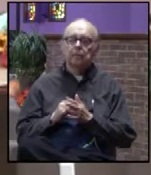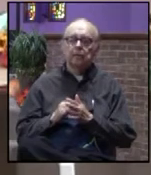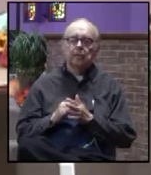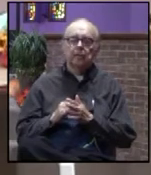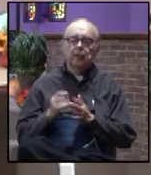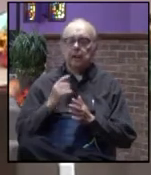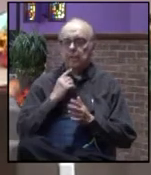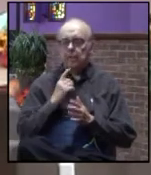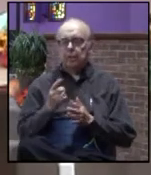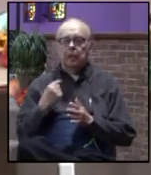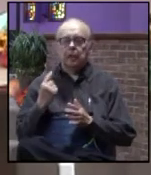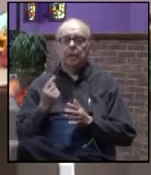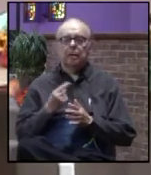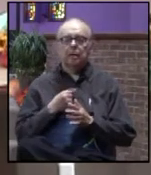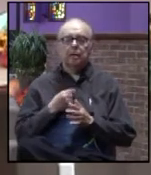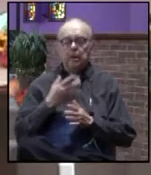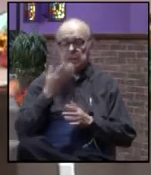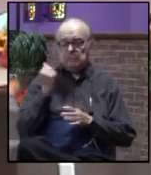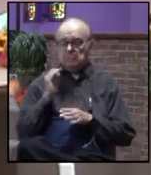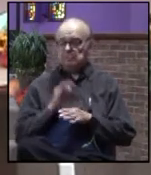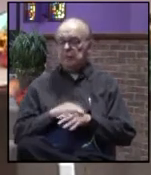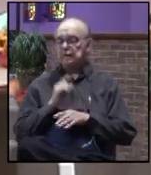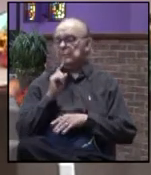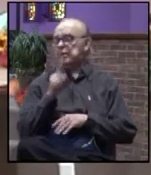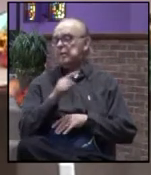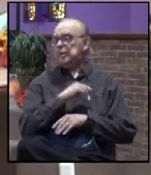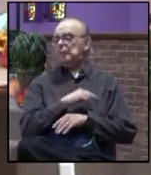say, we're so much better than you.